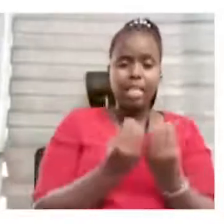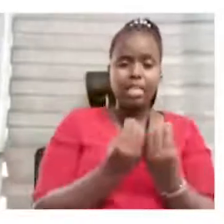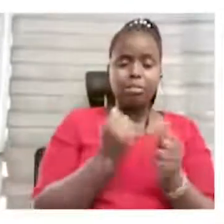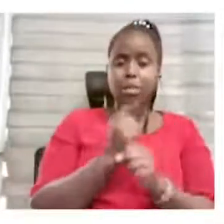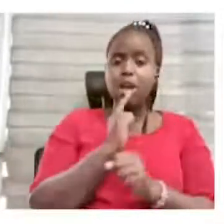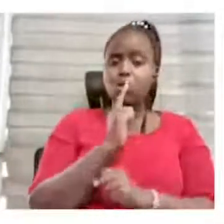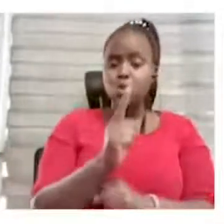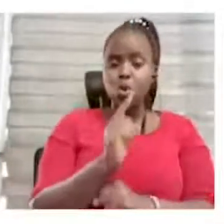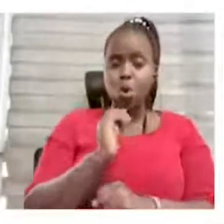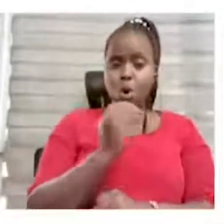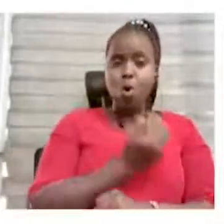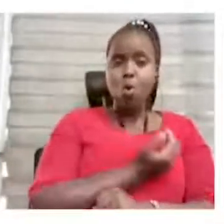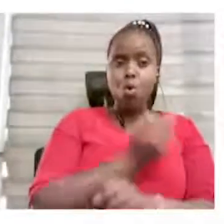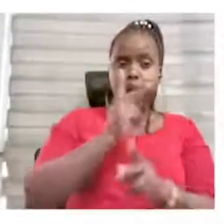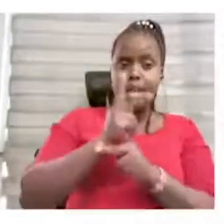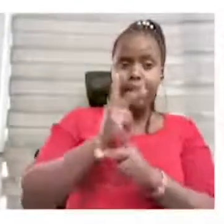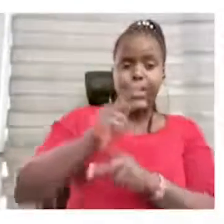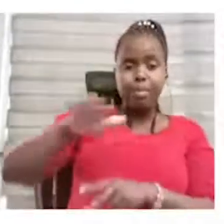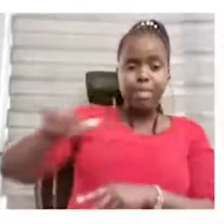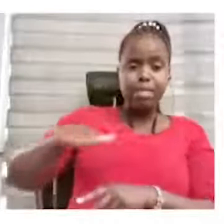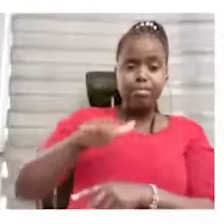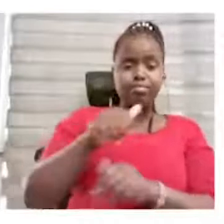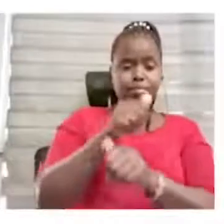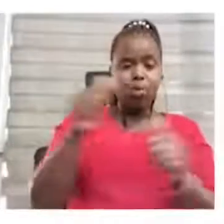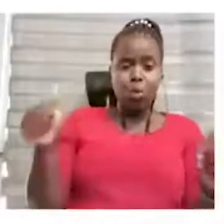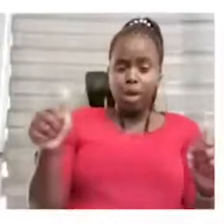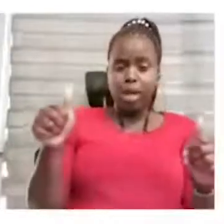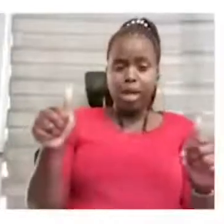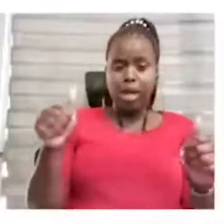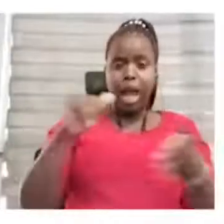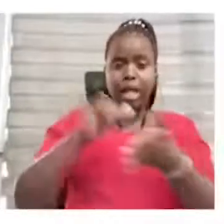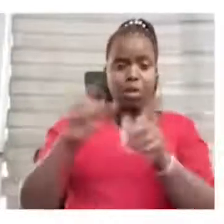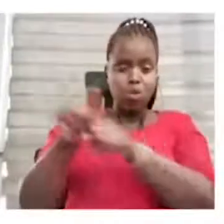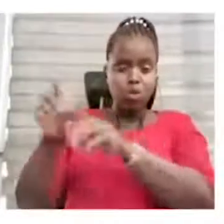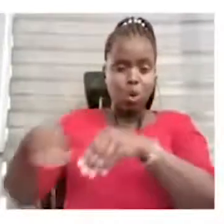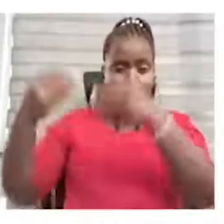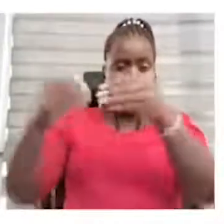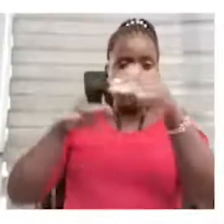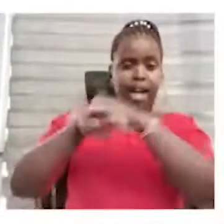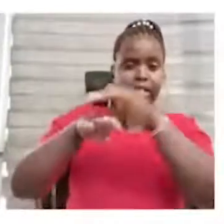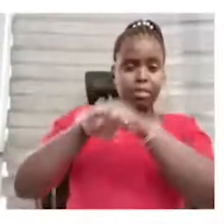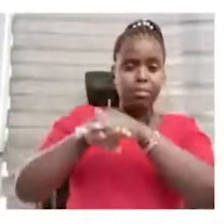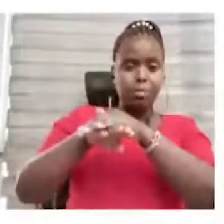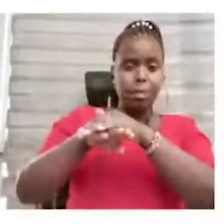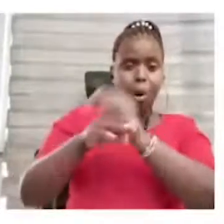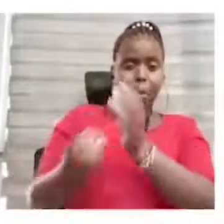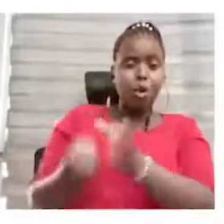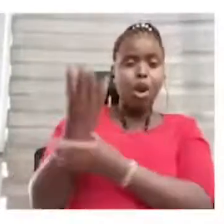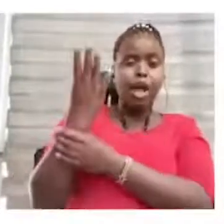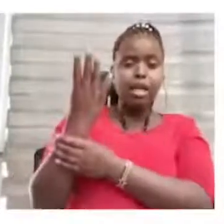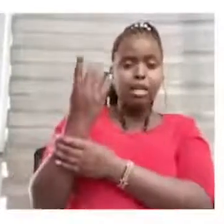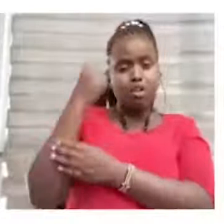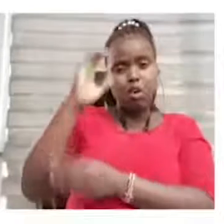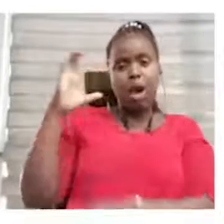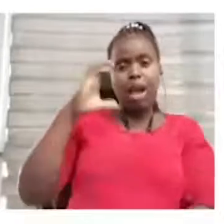keep disability in mind up front and that we provide accessible products and services to our customers with